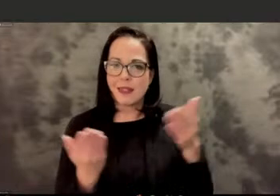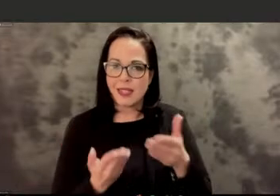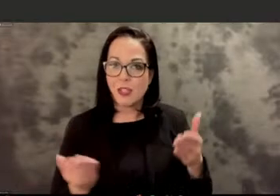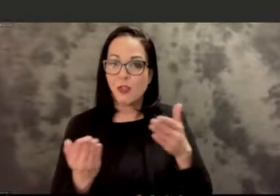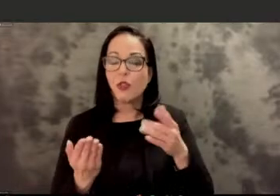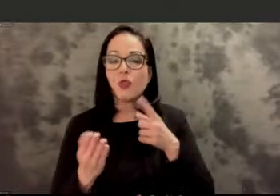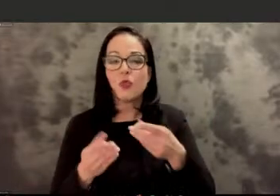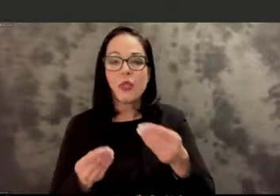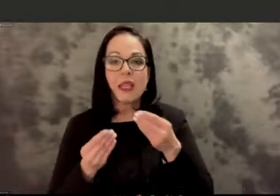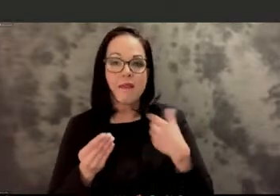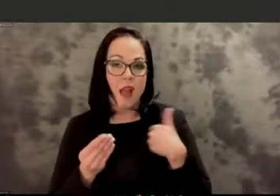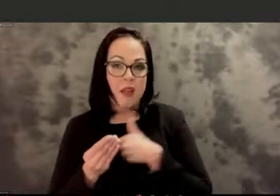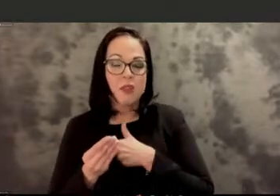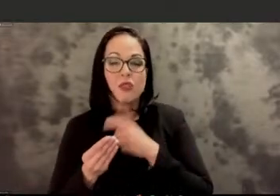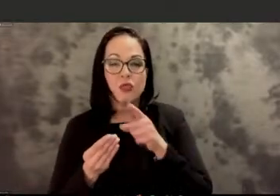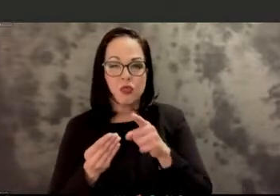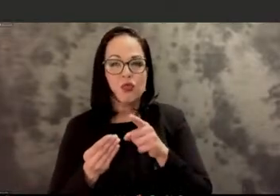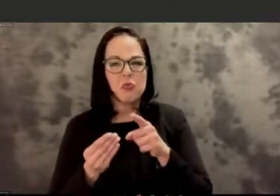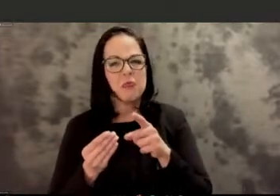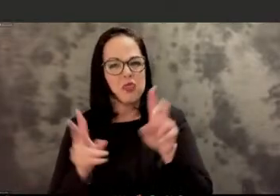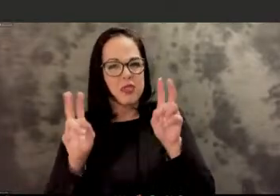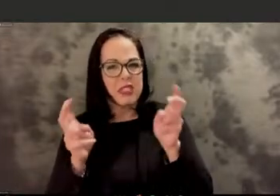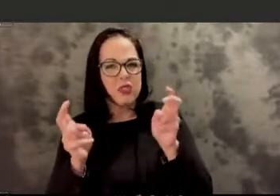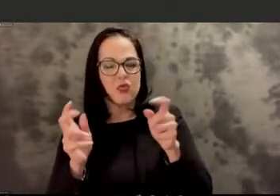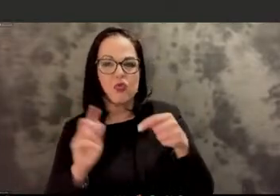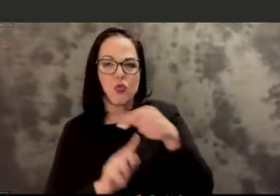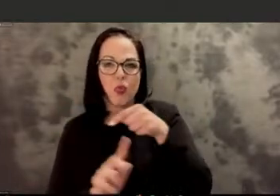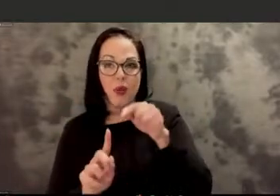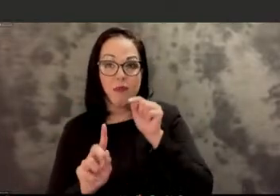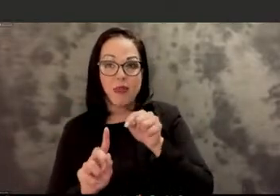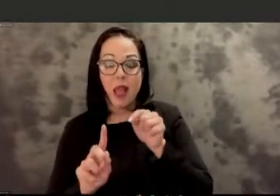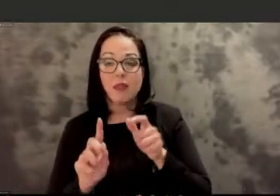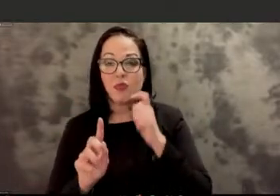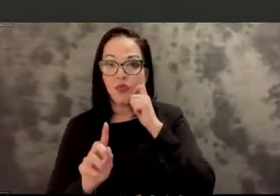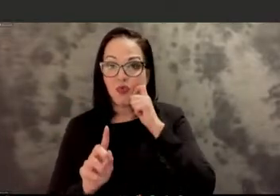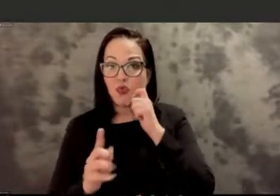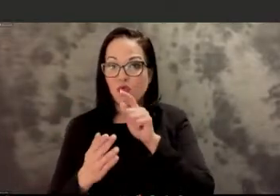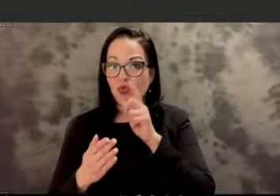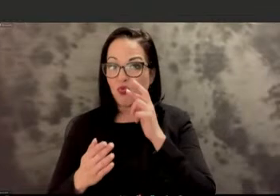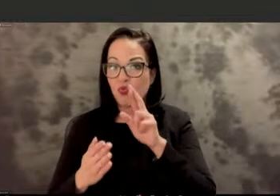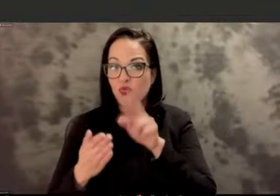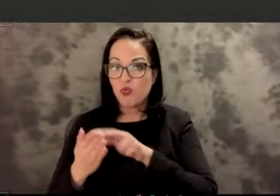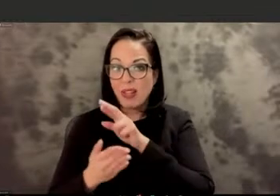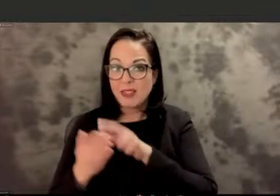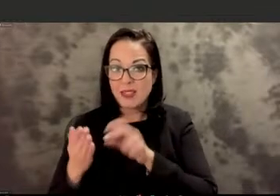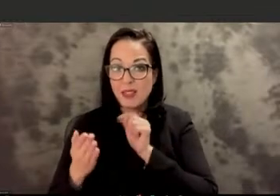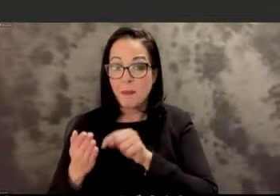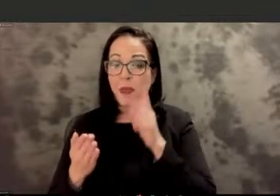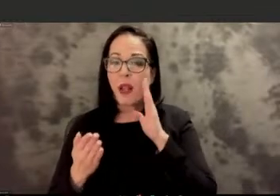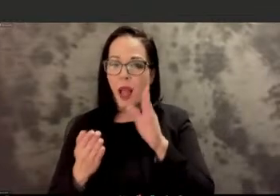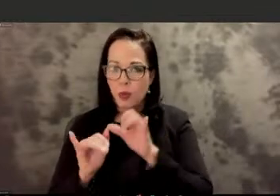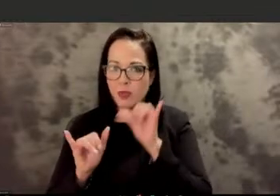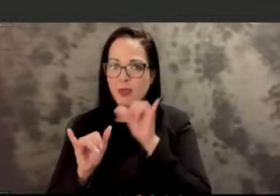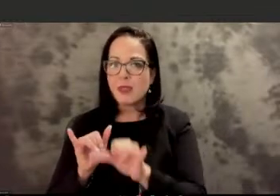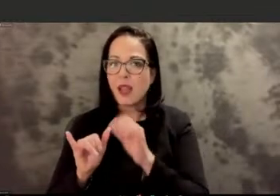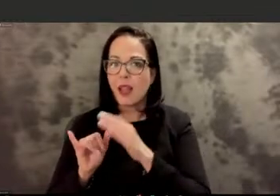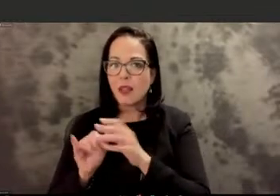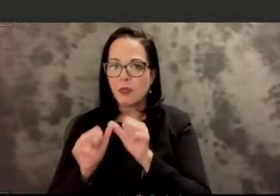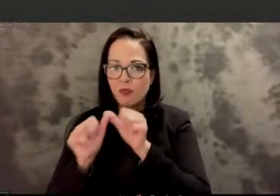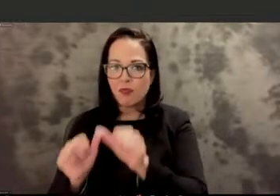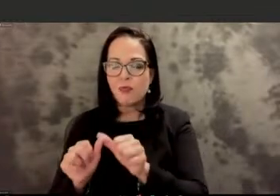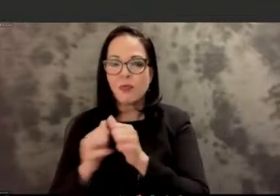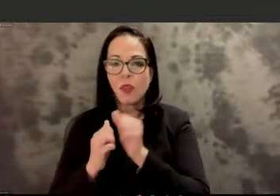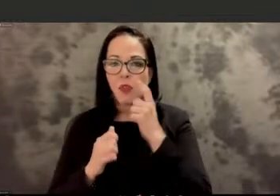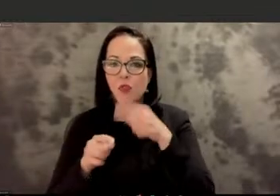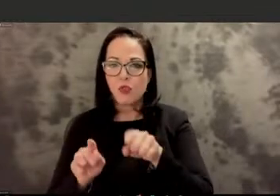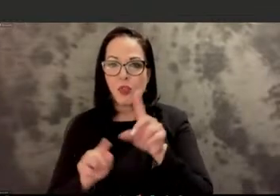issues around racism, and I will stay for the duration of David's remarks and be